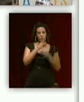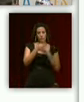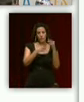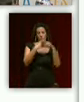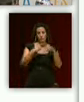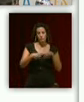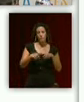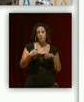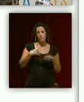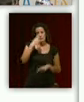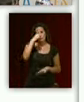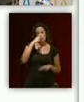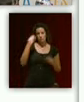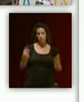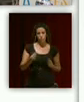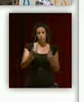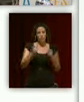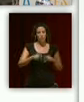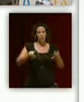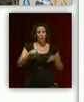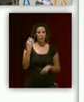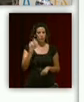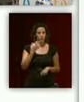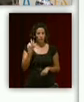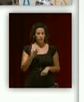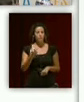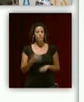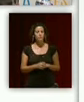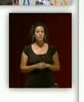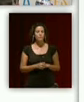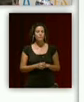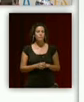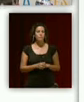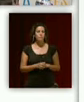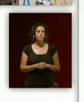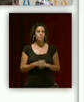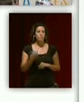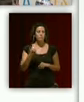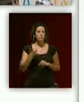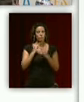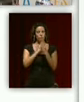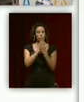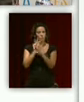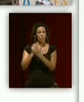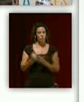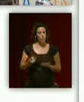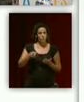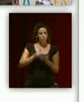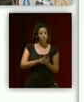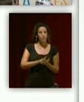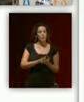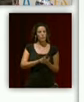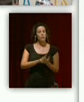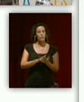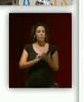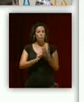for people. There's a lot to do still. We know that we can improve some aspects in the